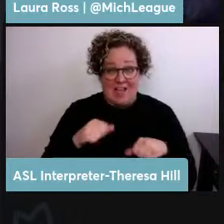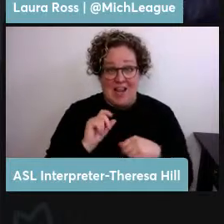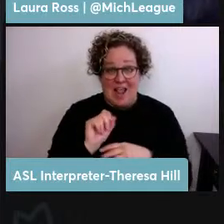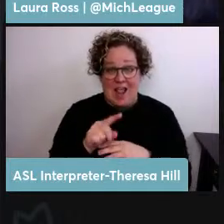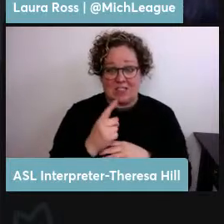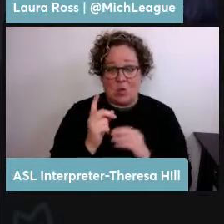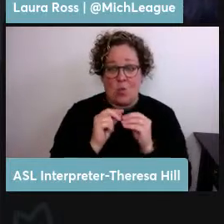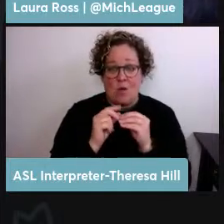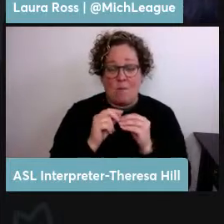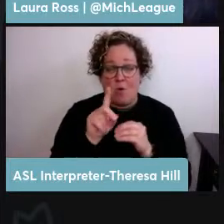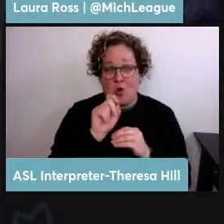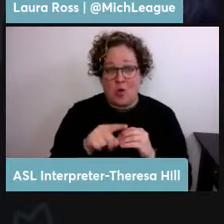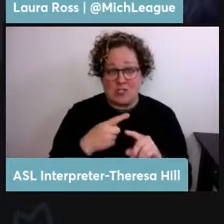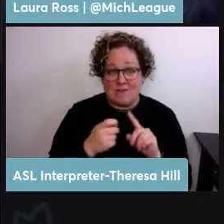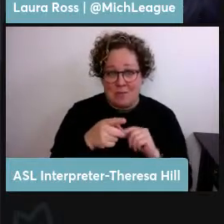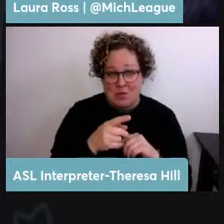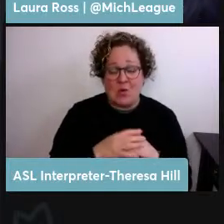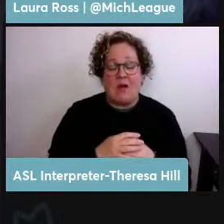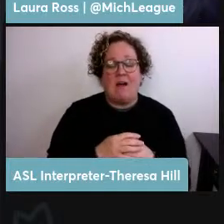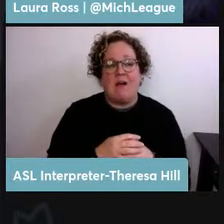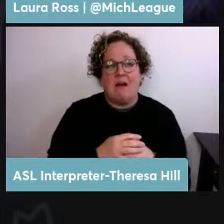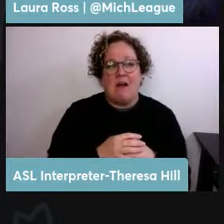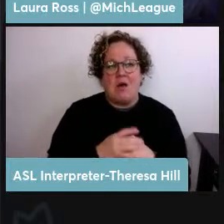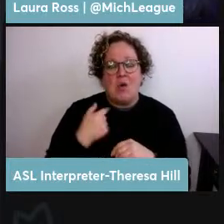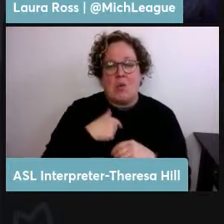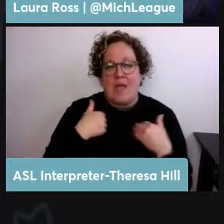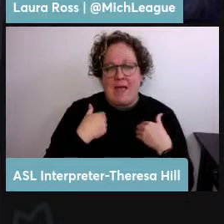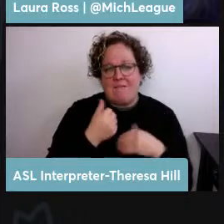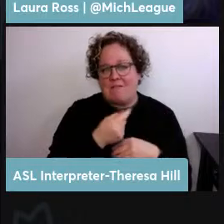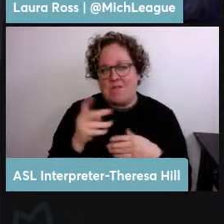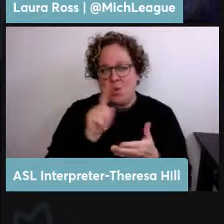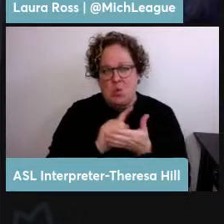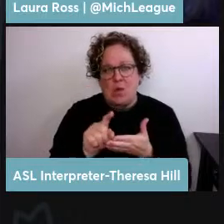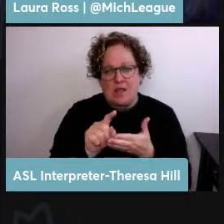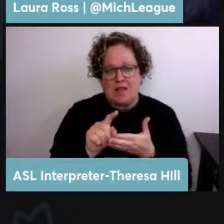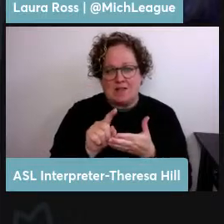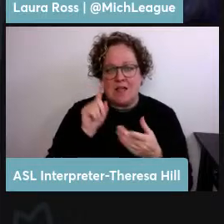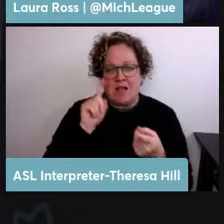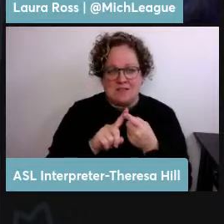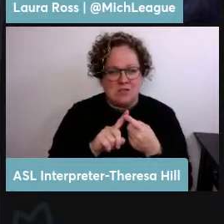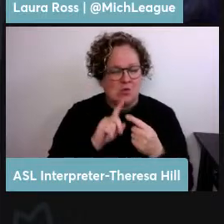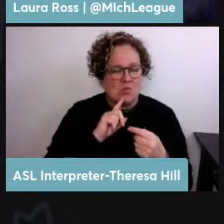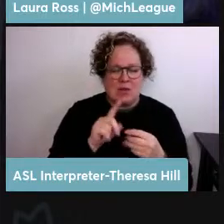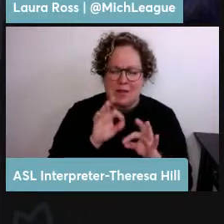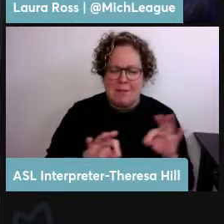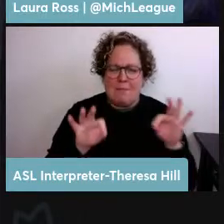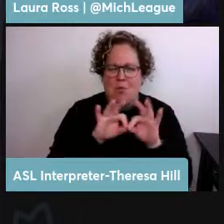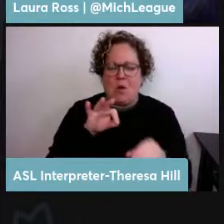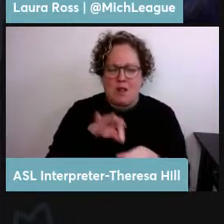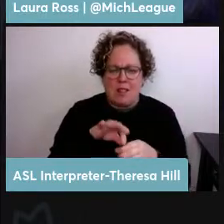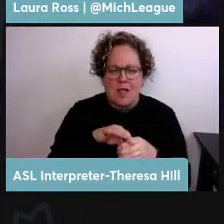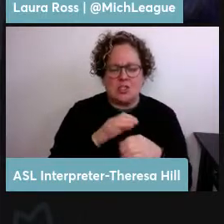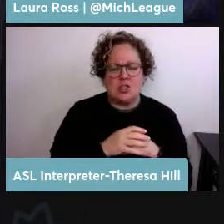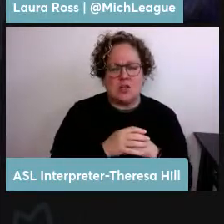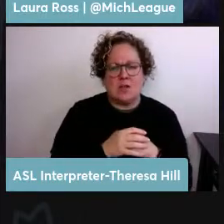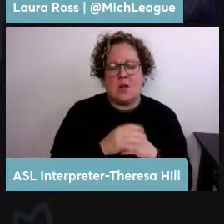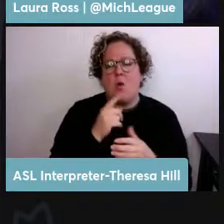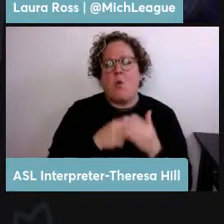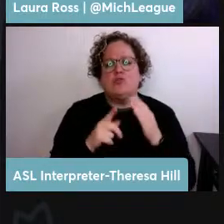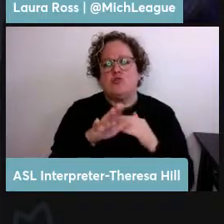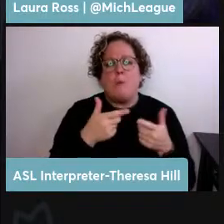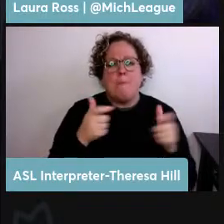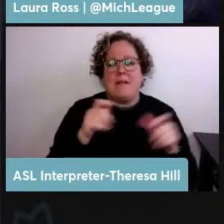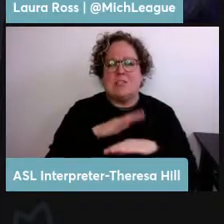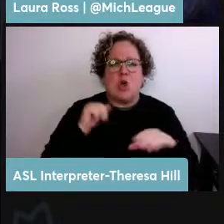of you, you know, what we've got a few weeks here until this really critical election. What is your biggest call to action for